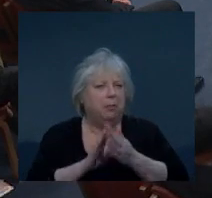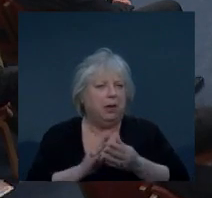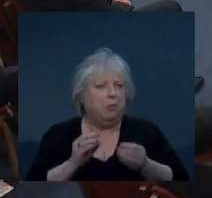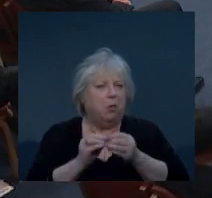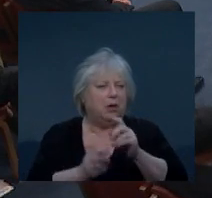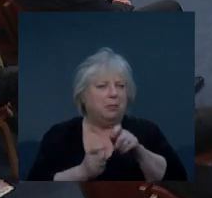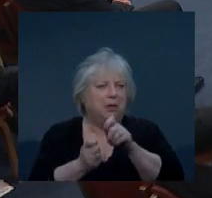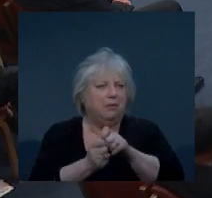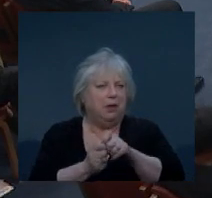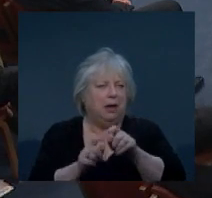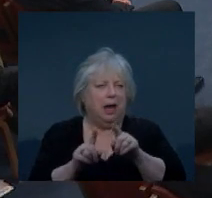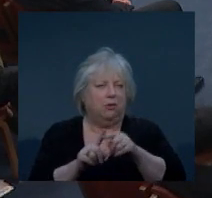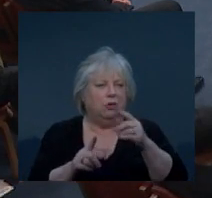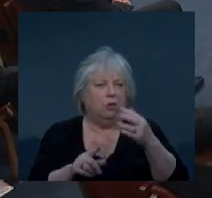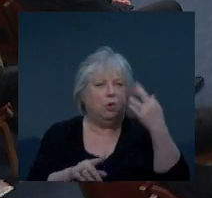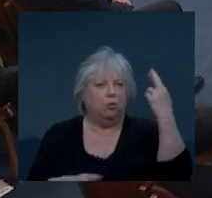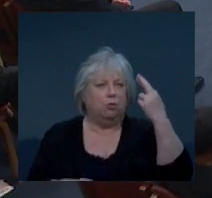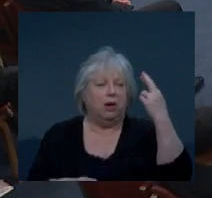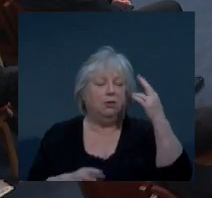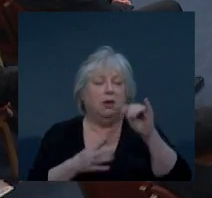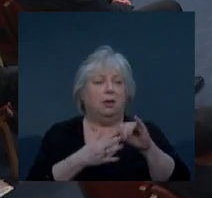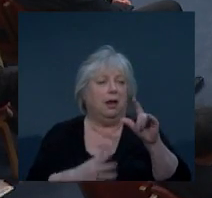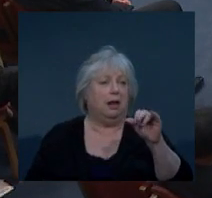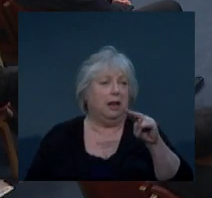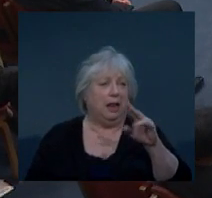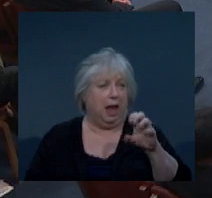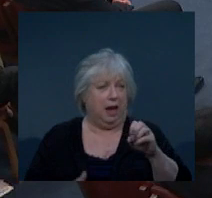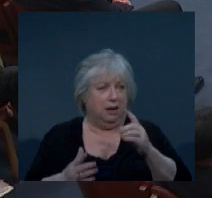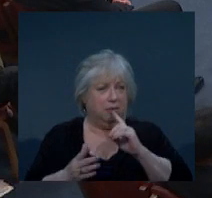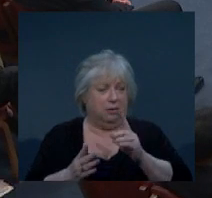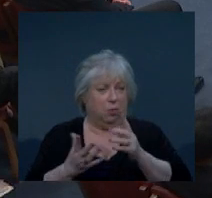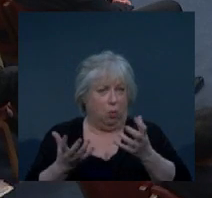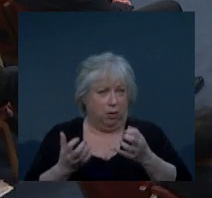as to why Lance is asking for this